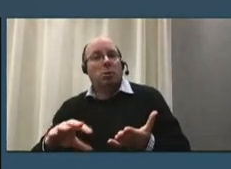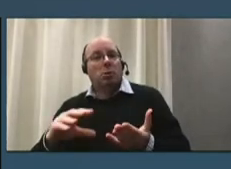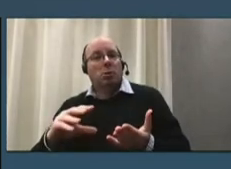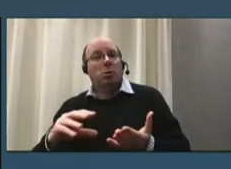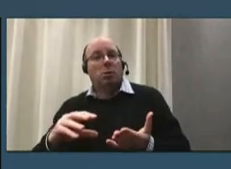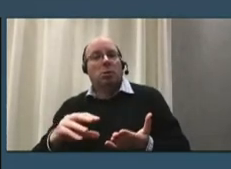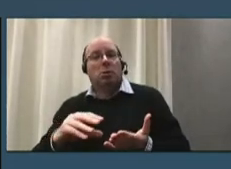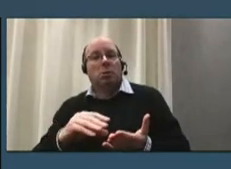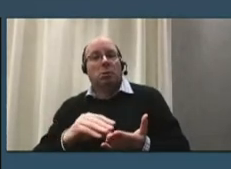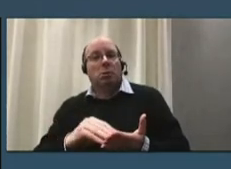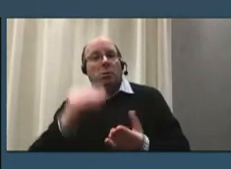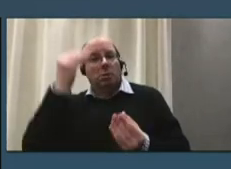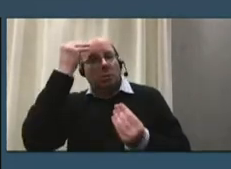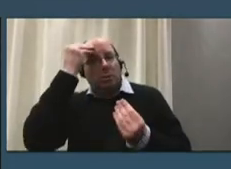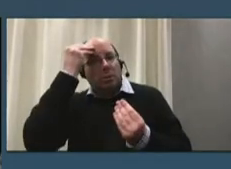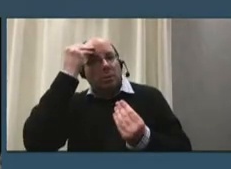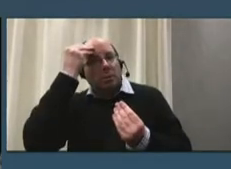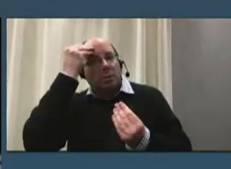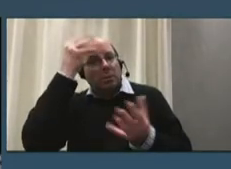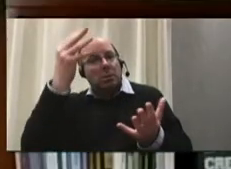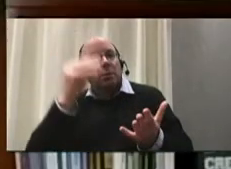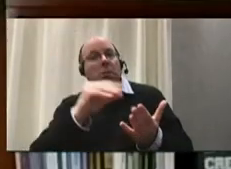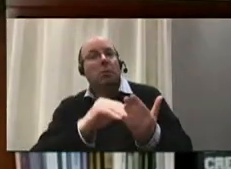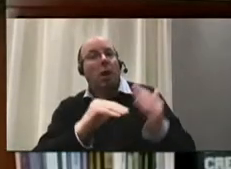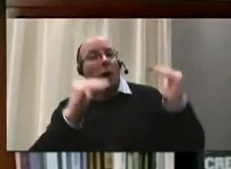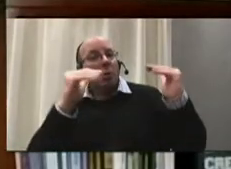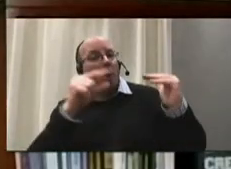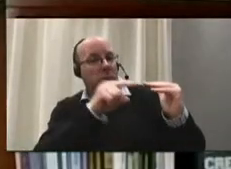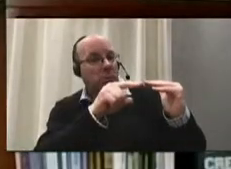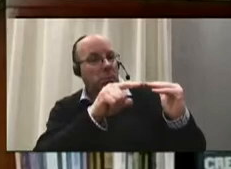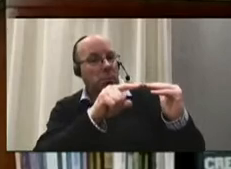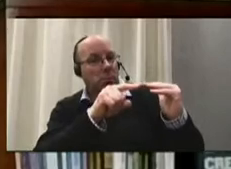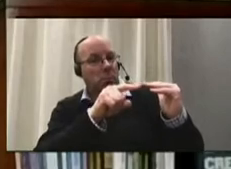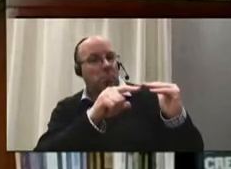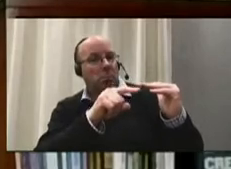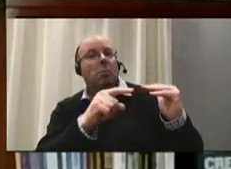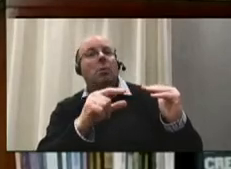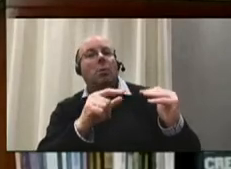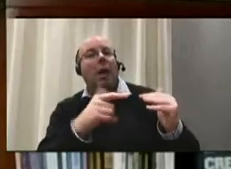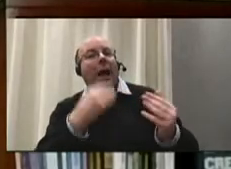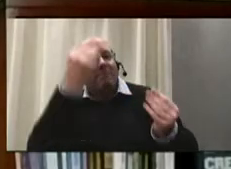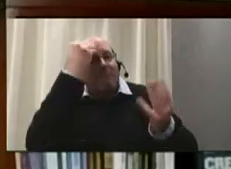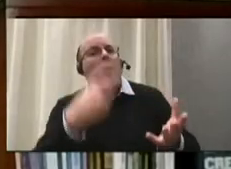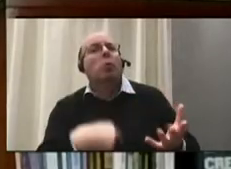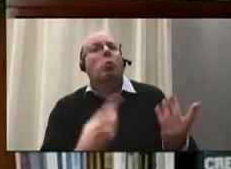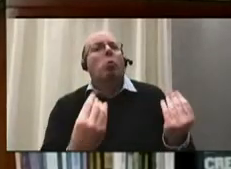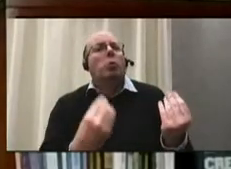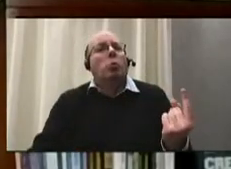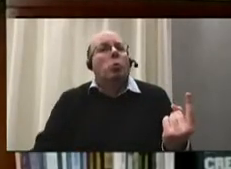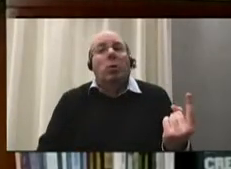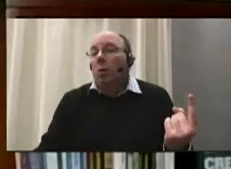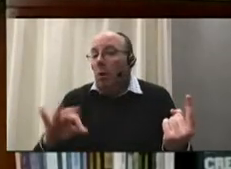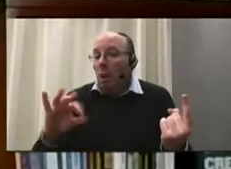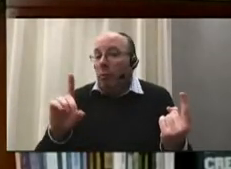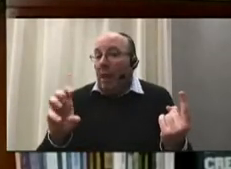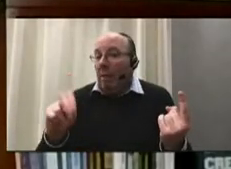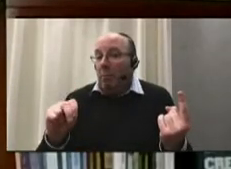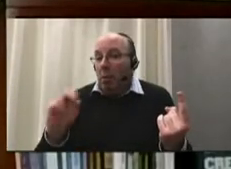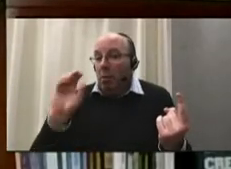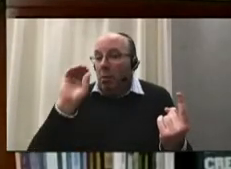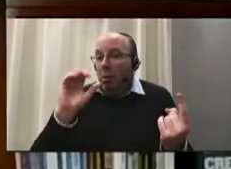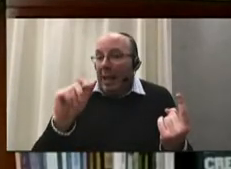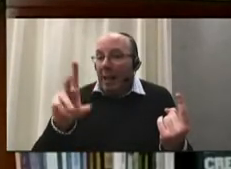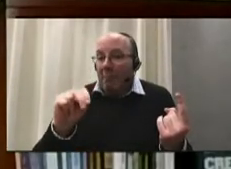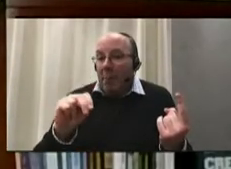accountability with the adults who are there, because then it becomes, what are you going to do about it? And if it's not administration, then it needs to be a trusted adult, because I continue to know